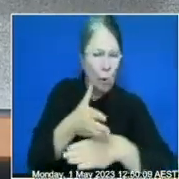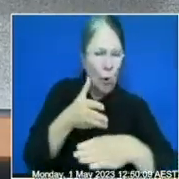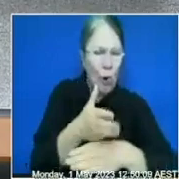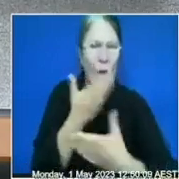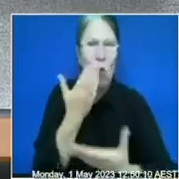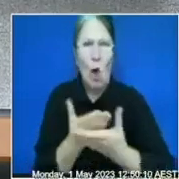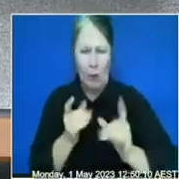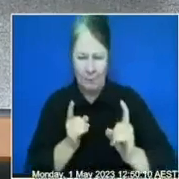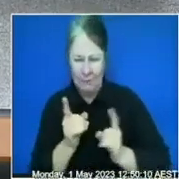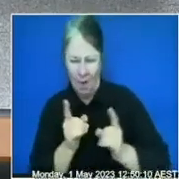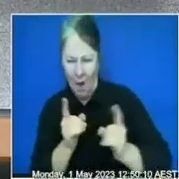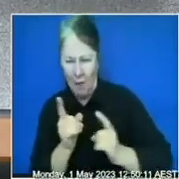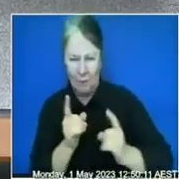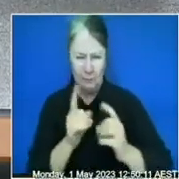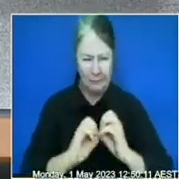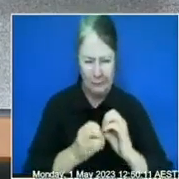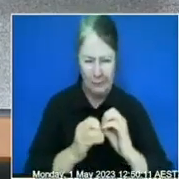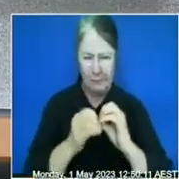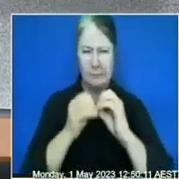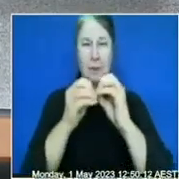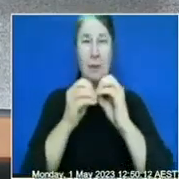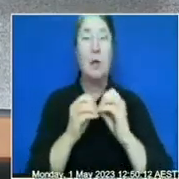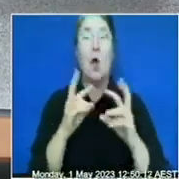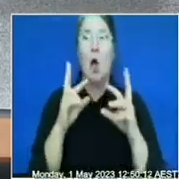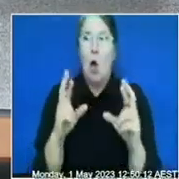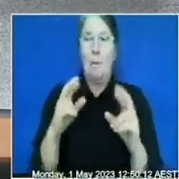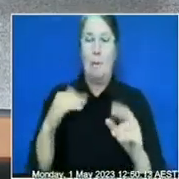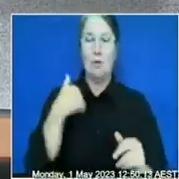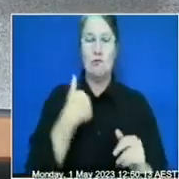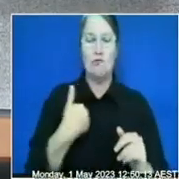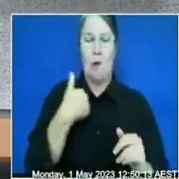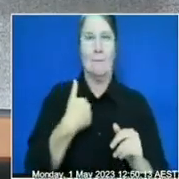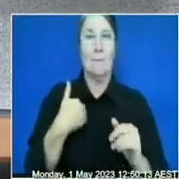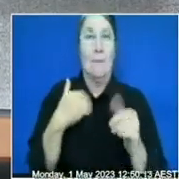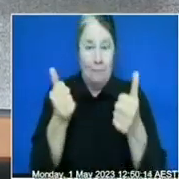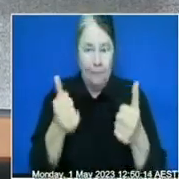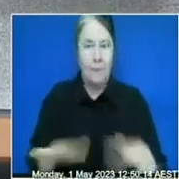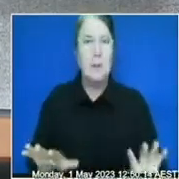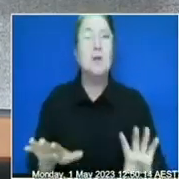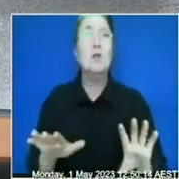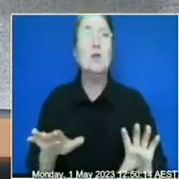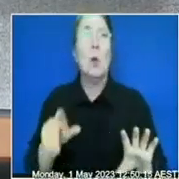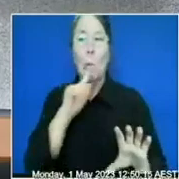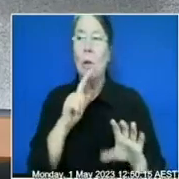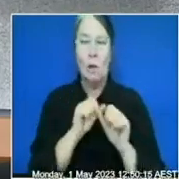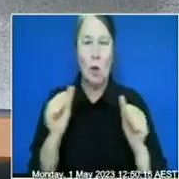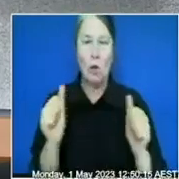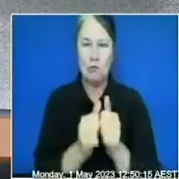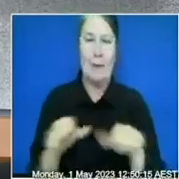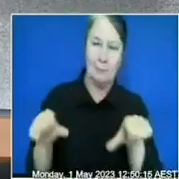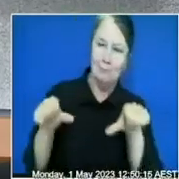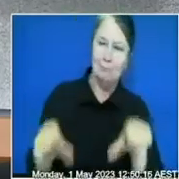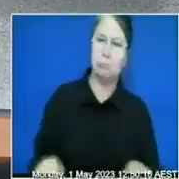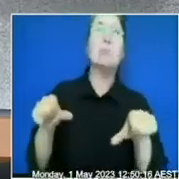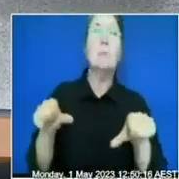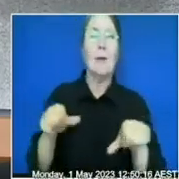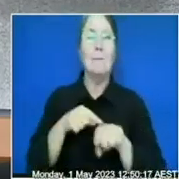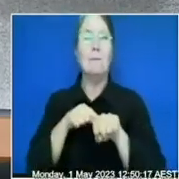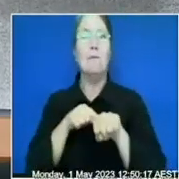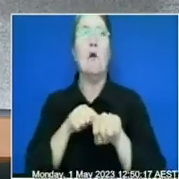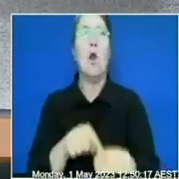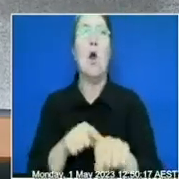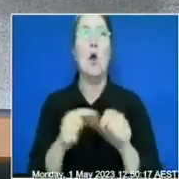we as senior leaders in the Department of Health have agreed at our executive board that we will